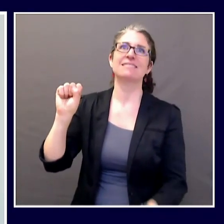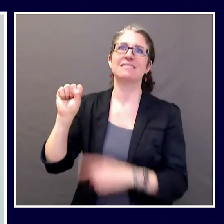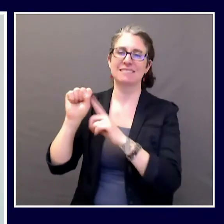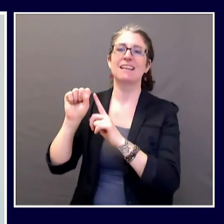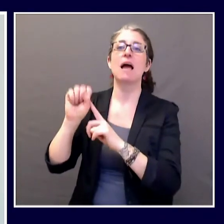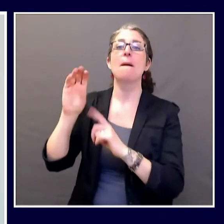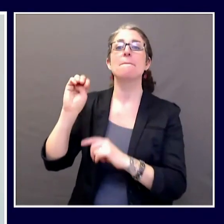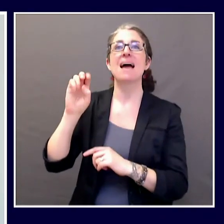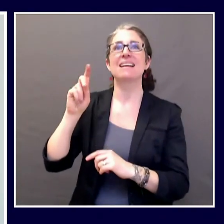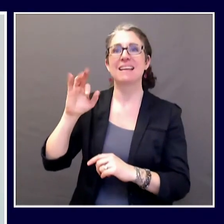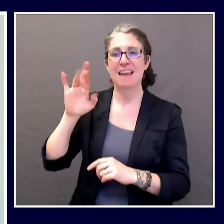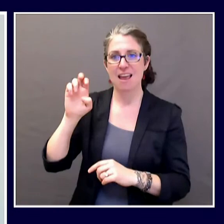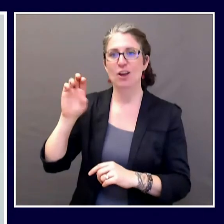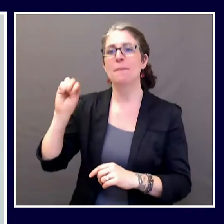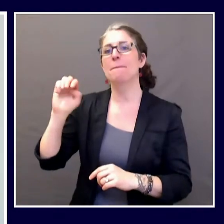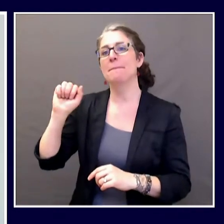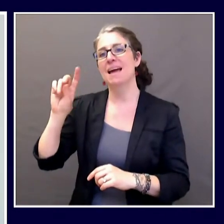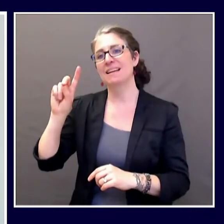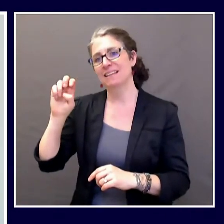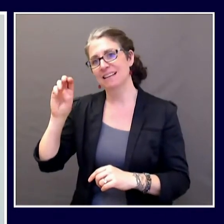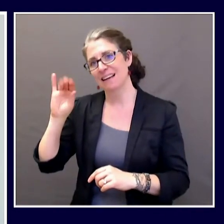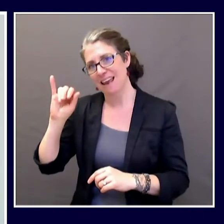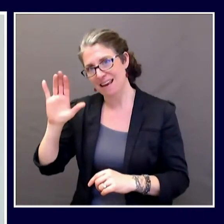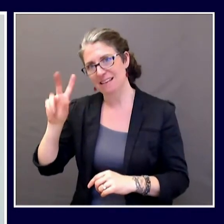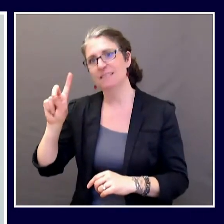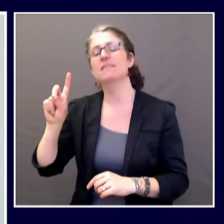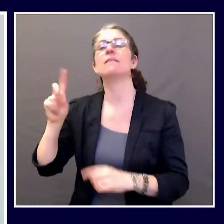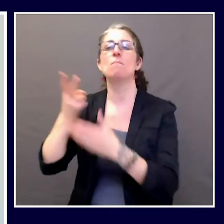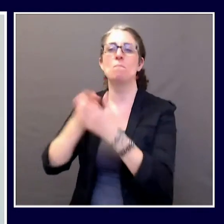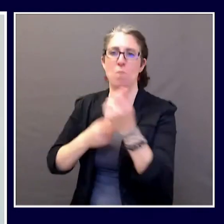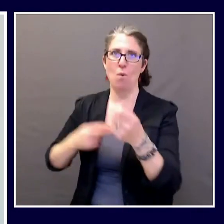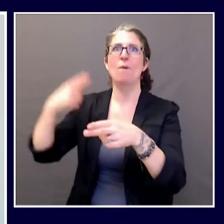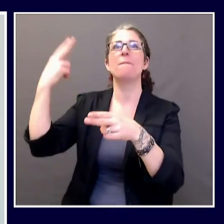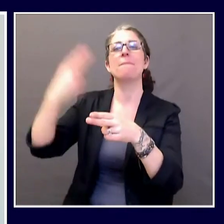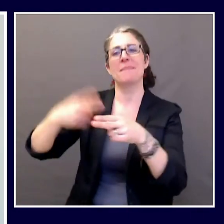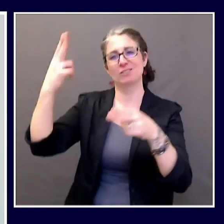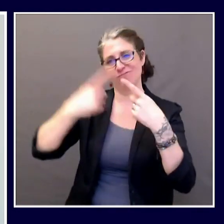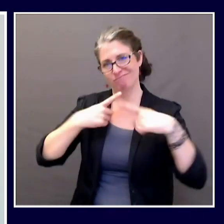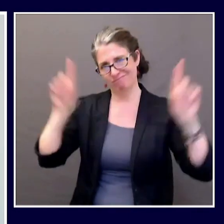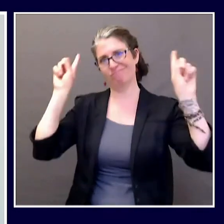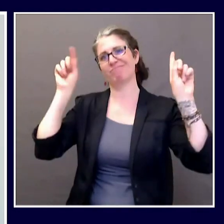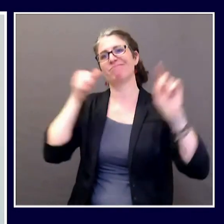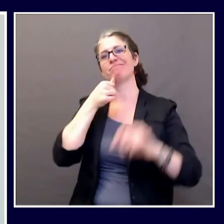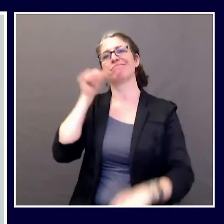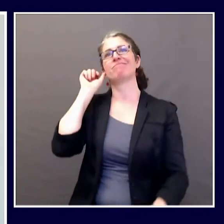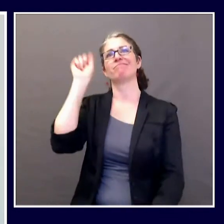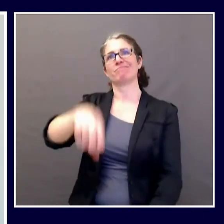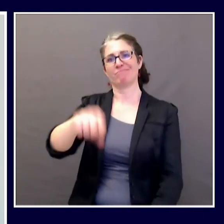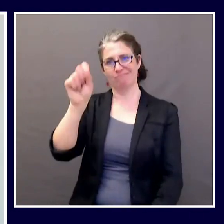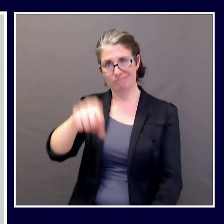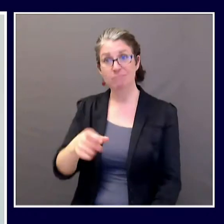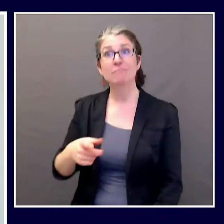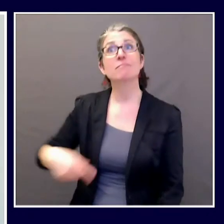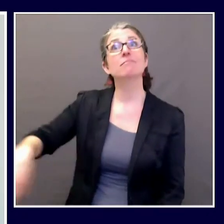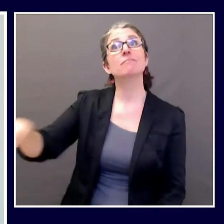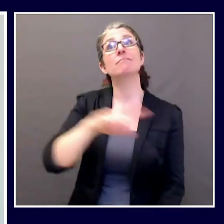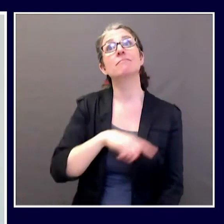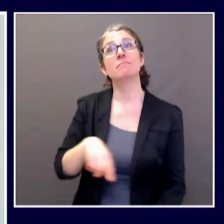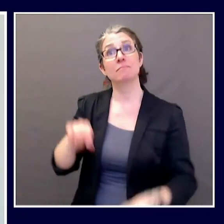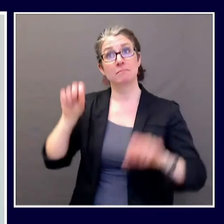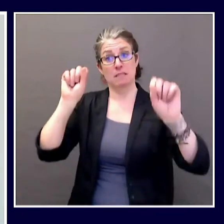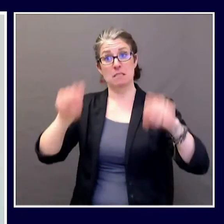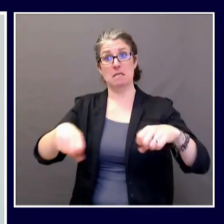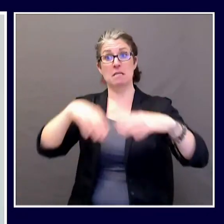which basically states that visitation must be allowed at all times and for all residents, regardless